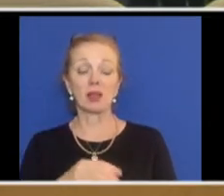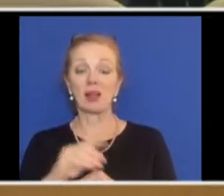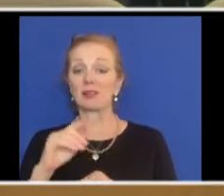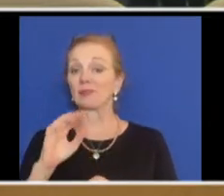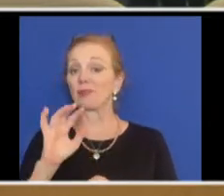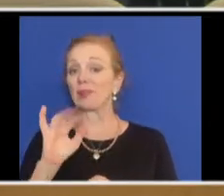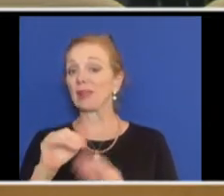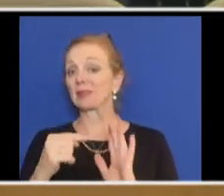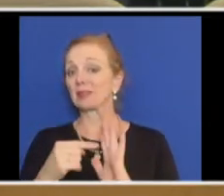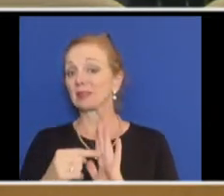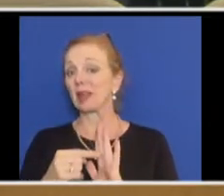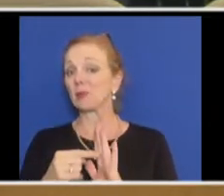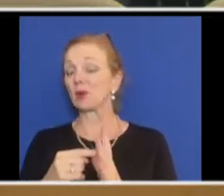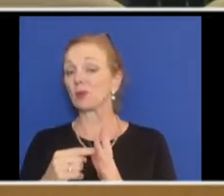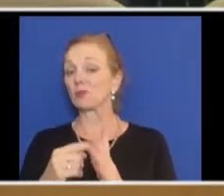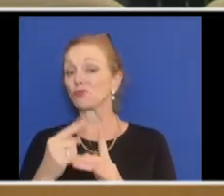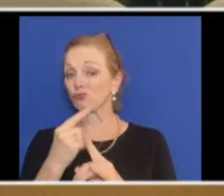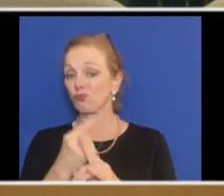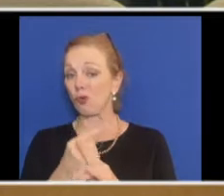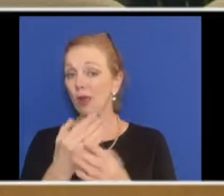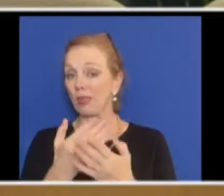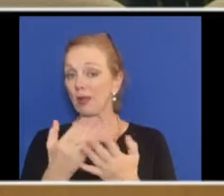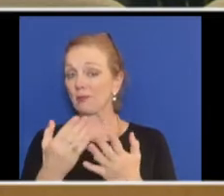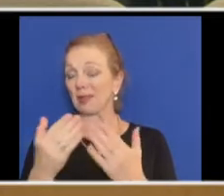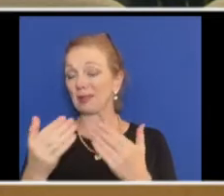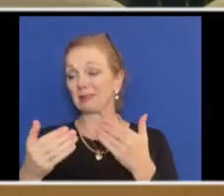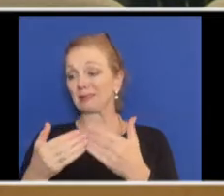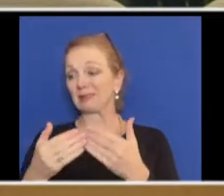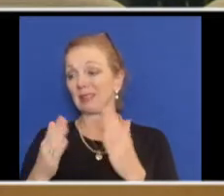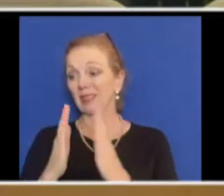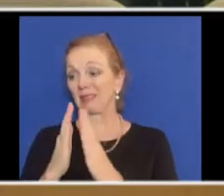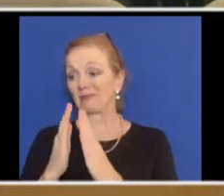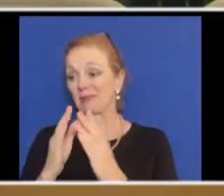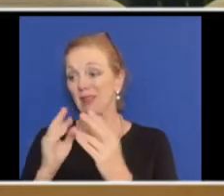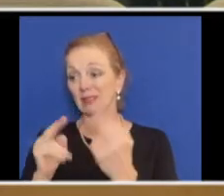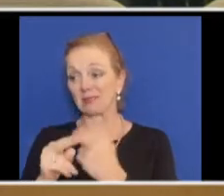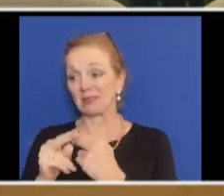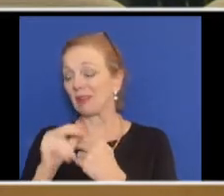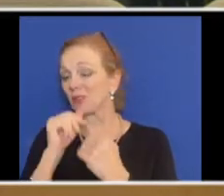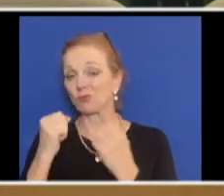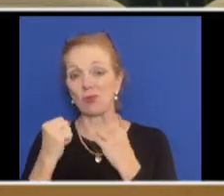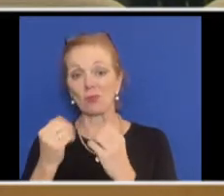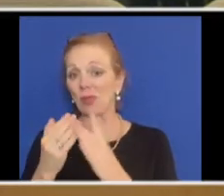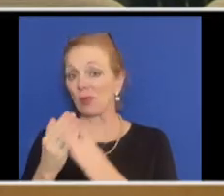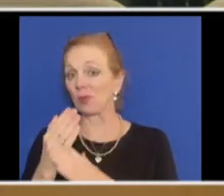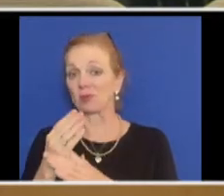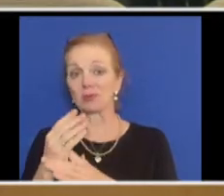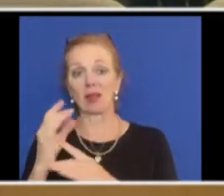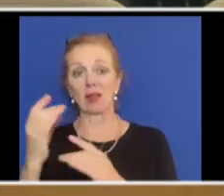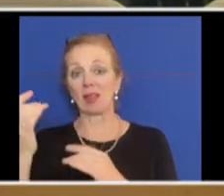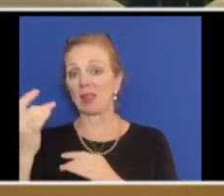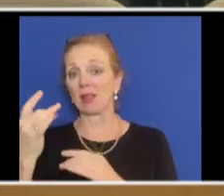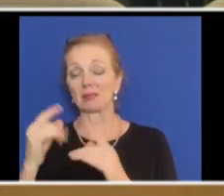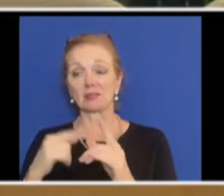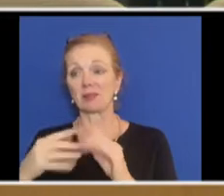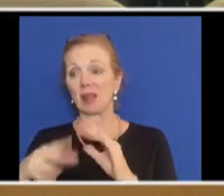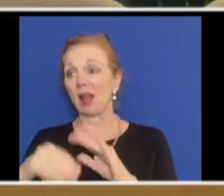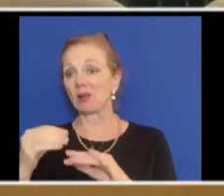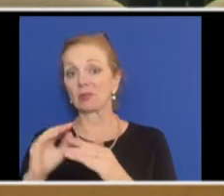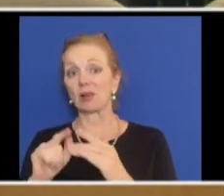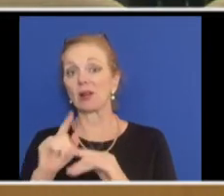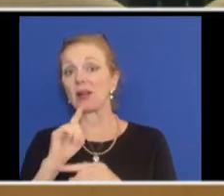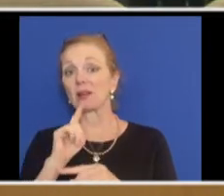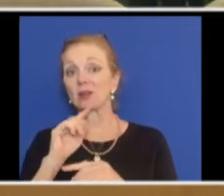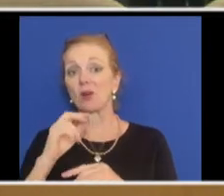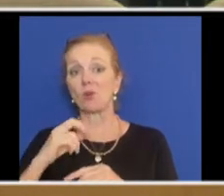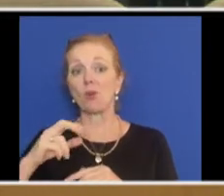an example of a site where they're right there by the interstate and we don't have to drive them through eight lights to get out to the interstate and they can actually walk